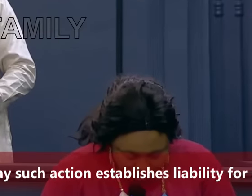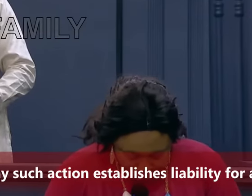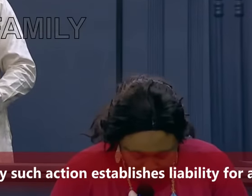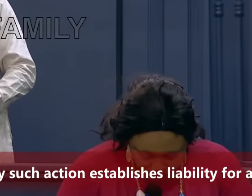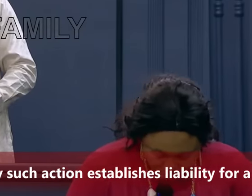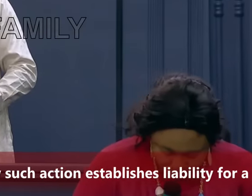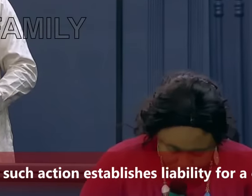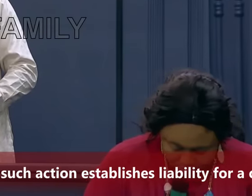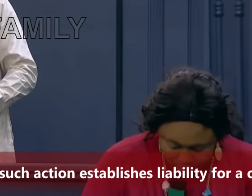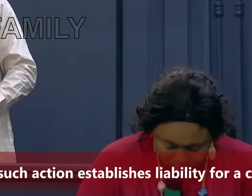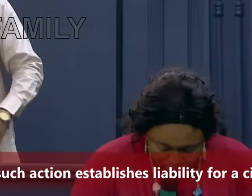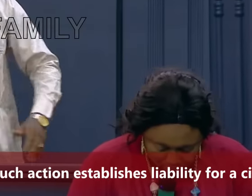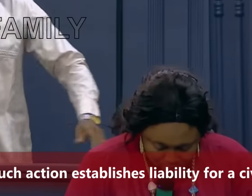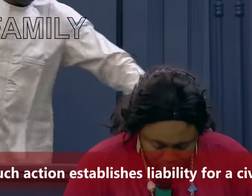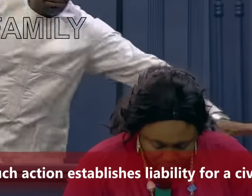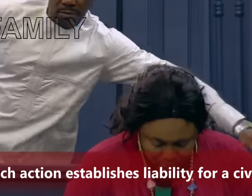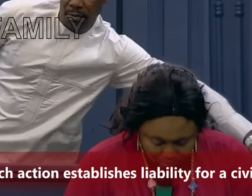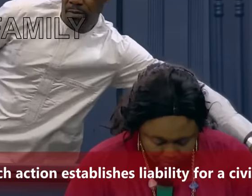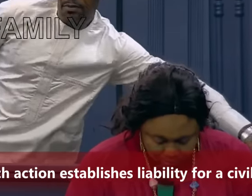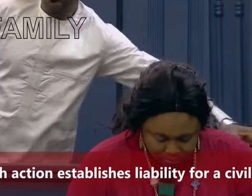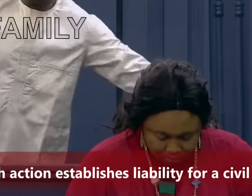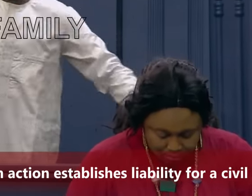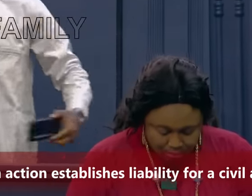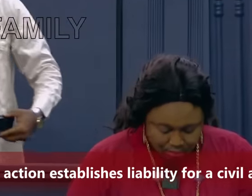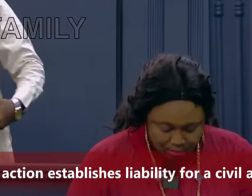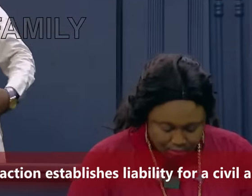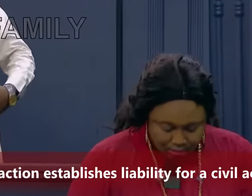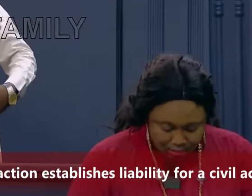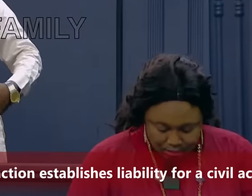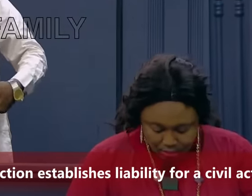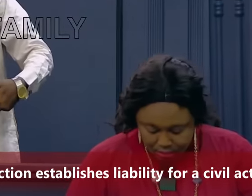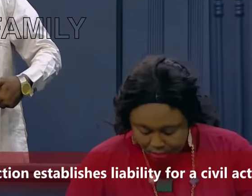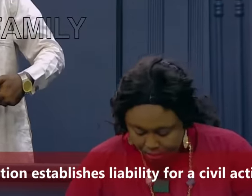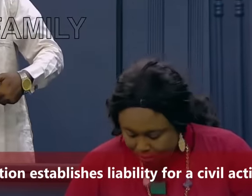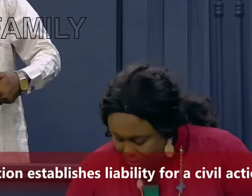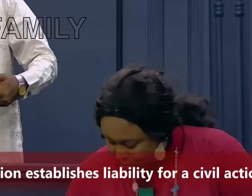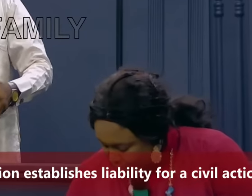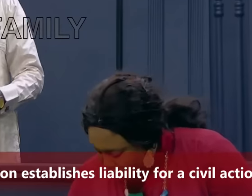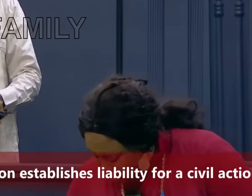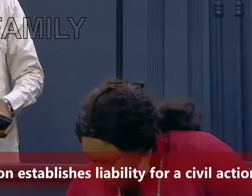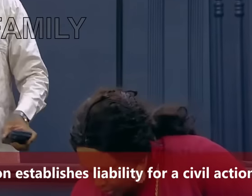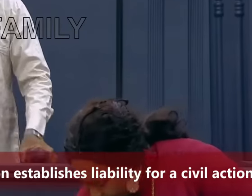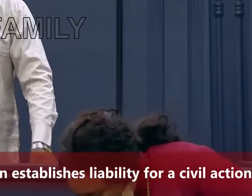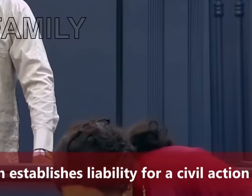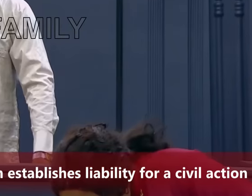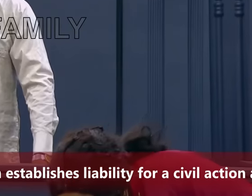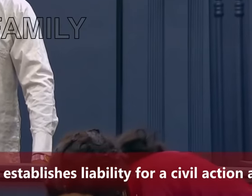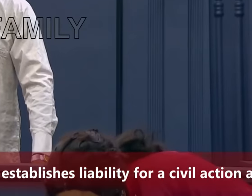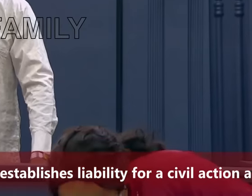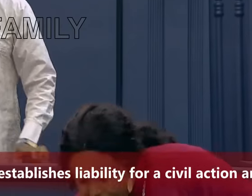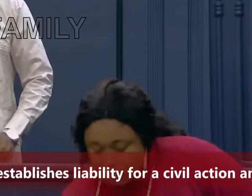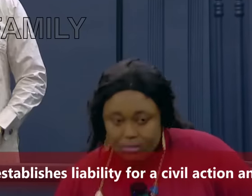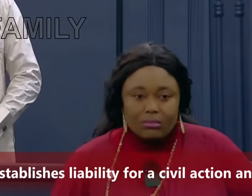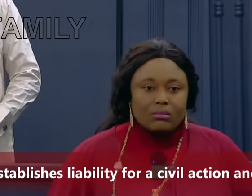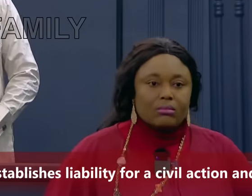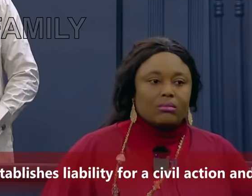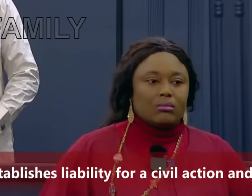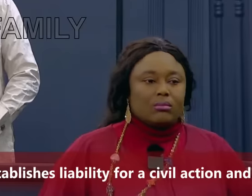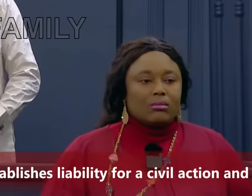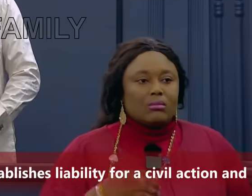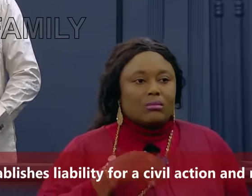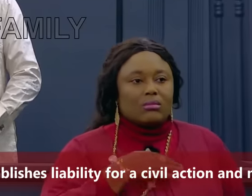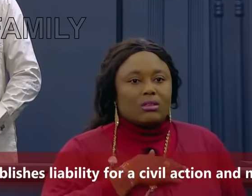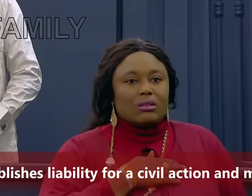and television talk magazine program please kindly stand up for the National pledge after the count of three 1